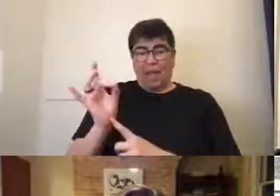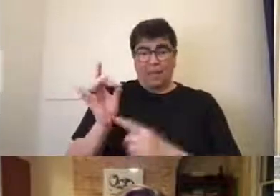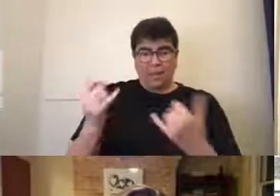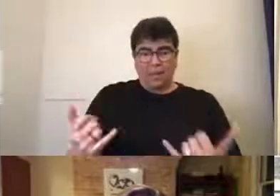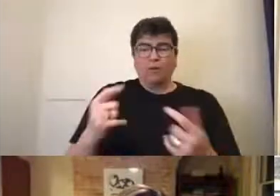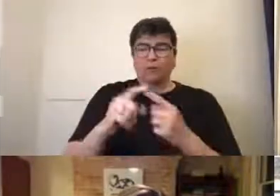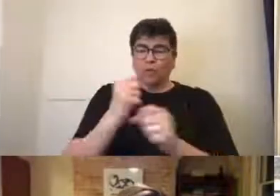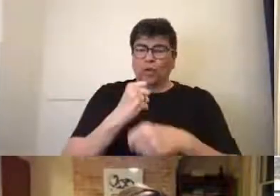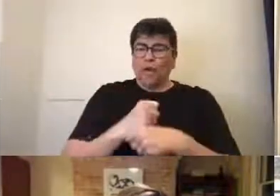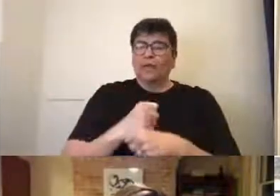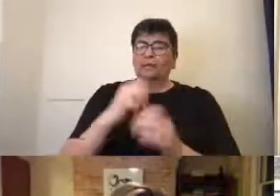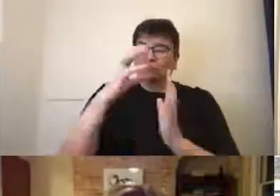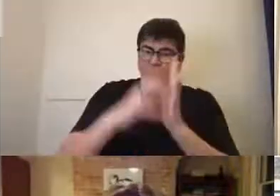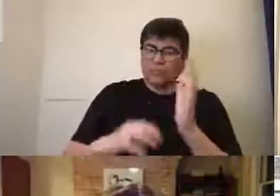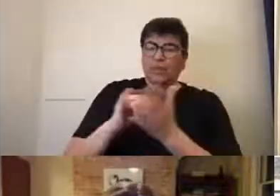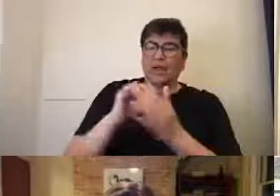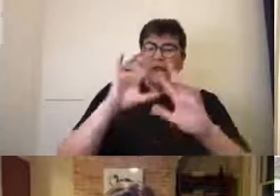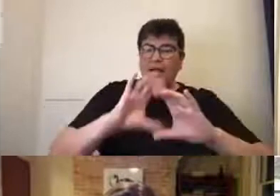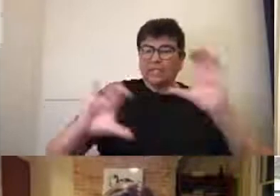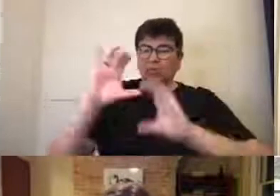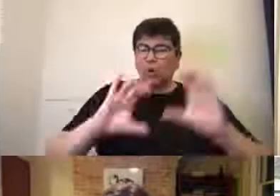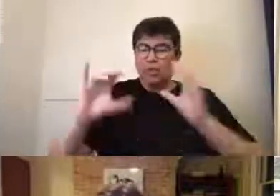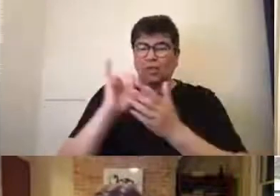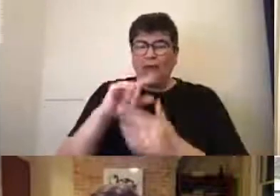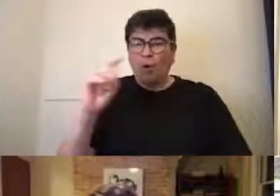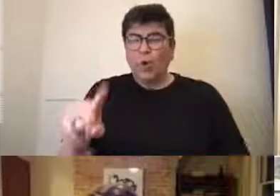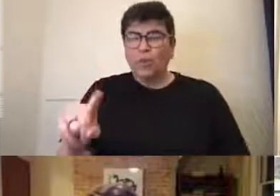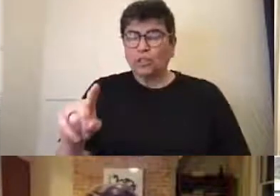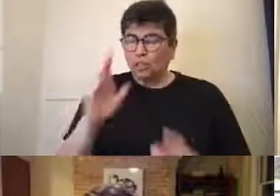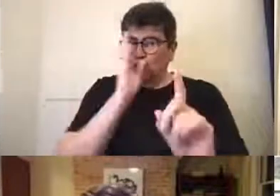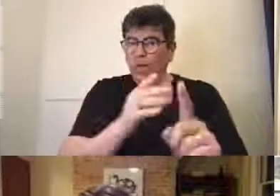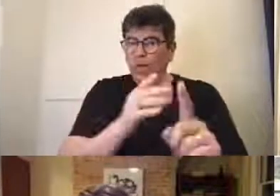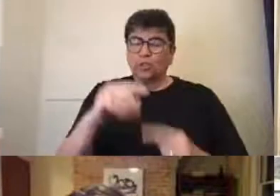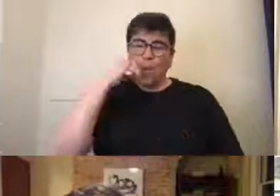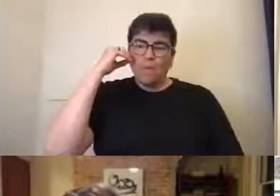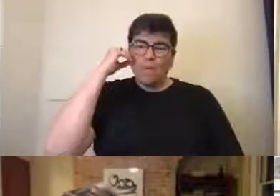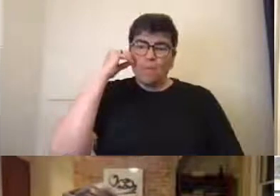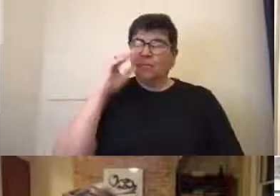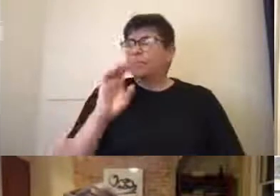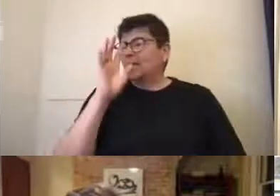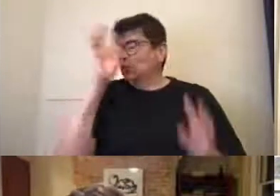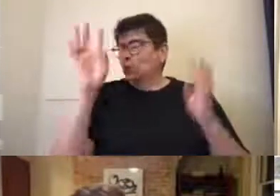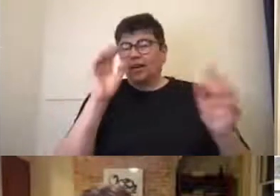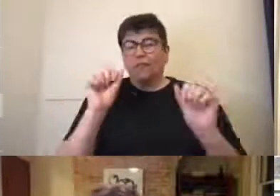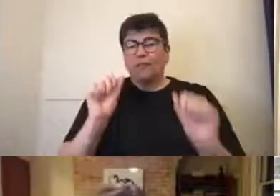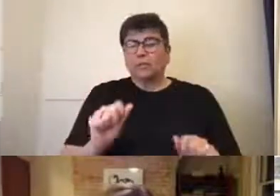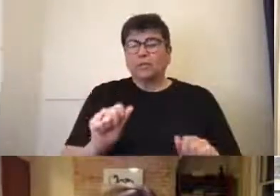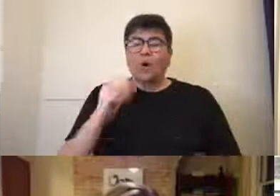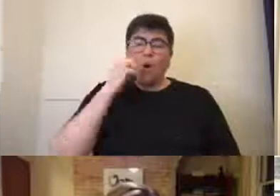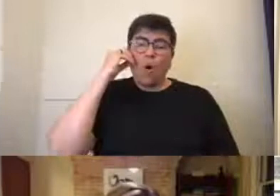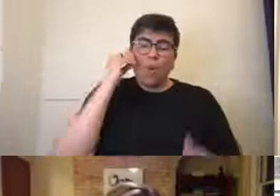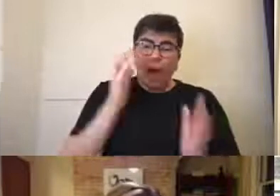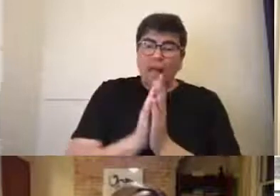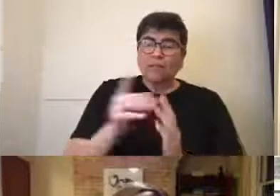to create a piece that explores that question directly to home. Be as creative as possible, y'all. Home is asking